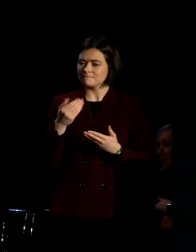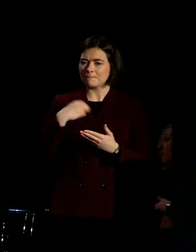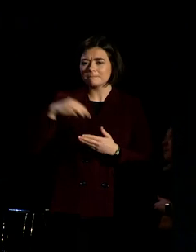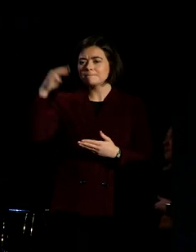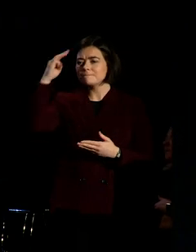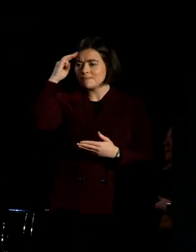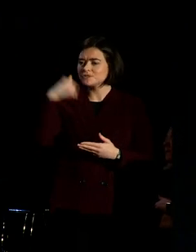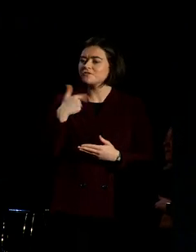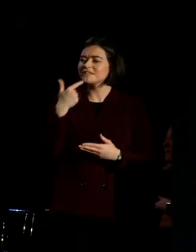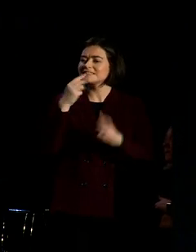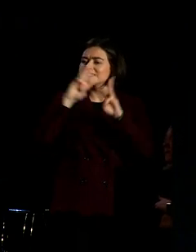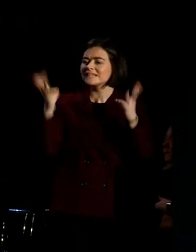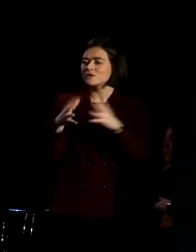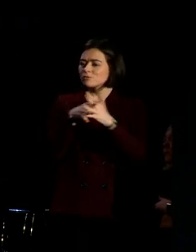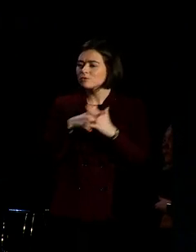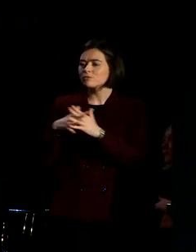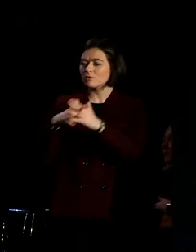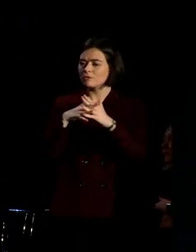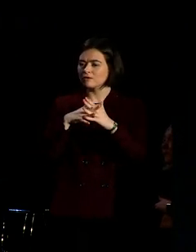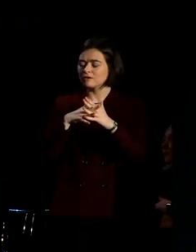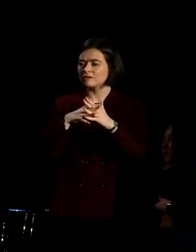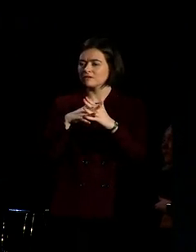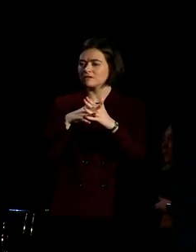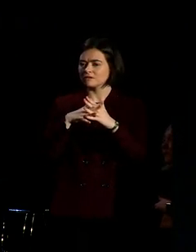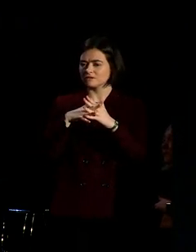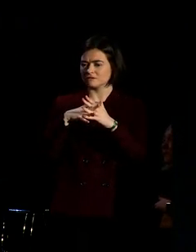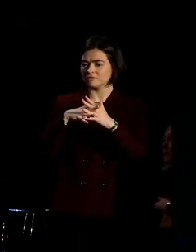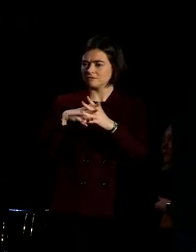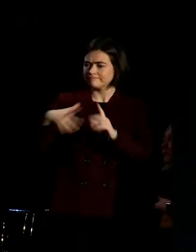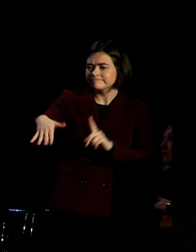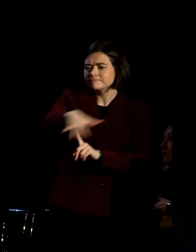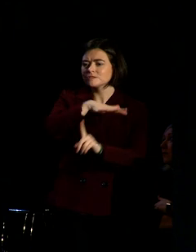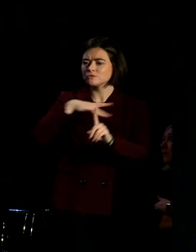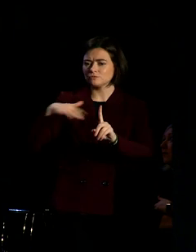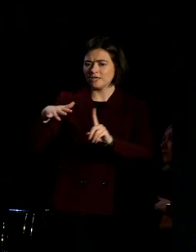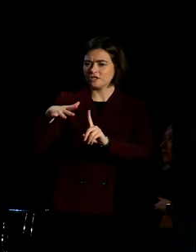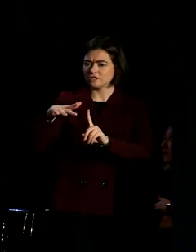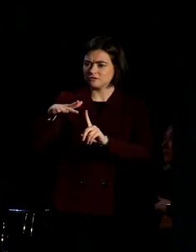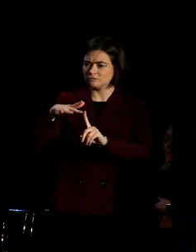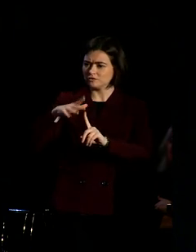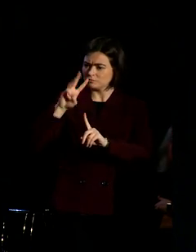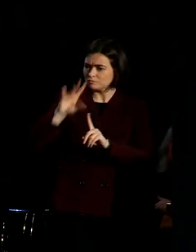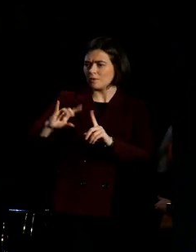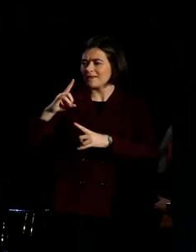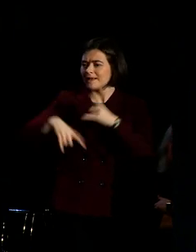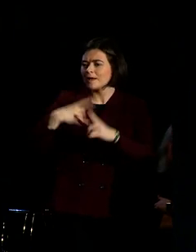memories of the Second World War, the circumstances which brought it about,